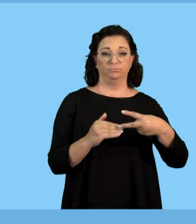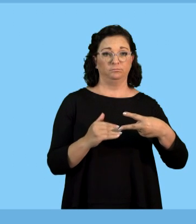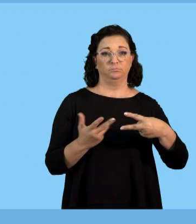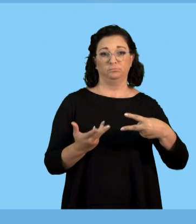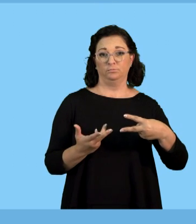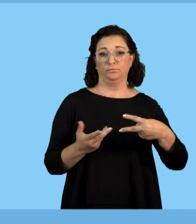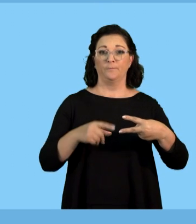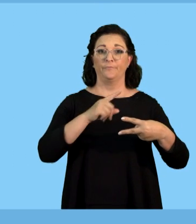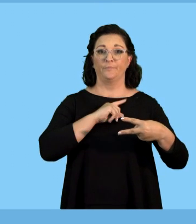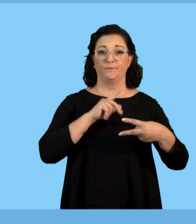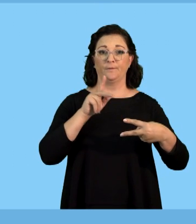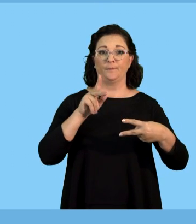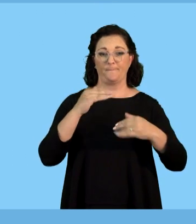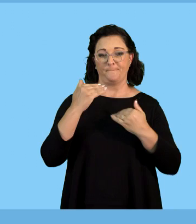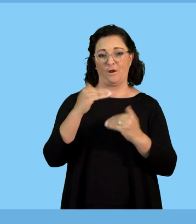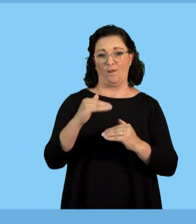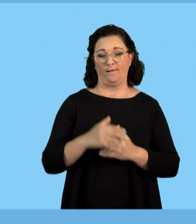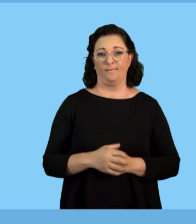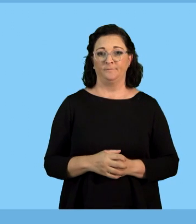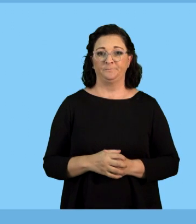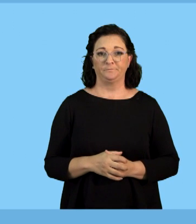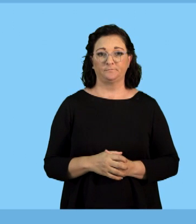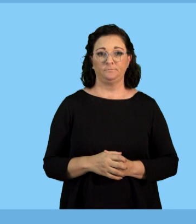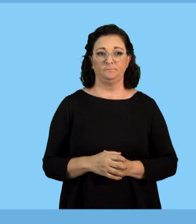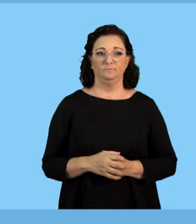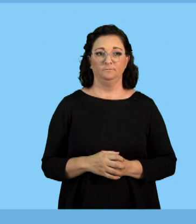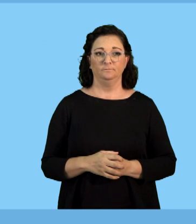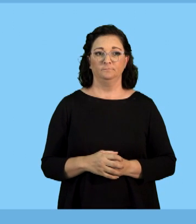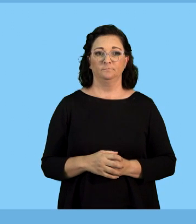to follow by the current, this is going to be parallel.